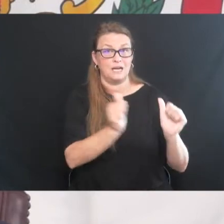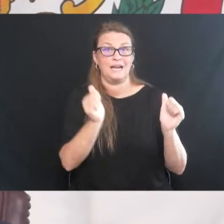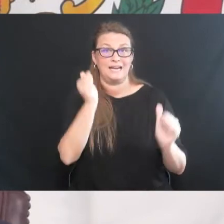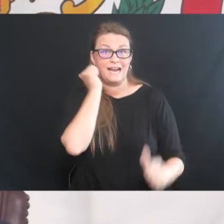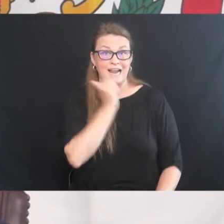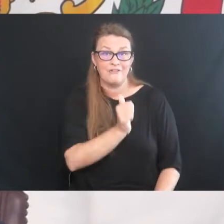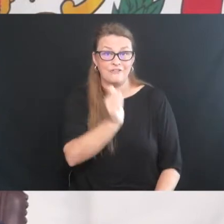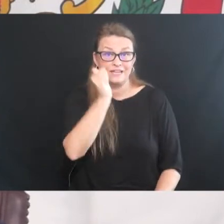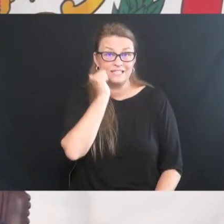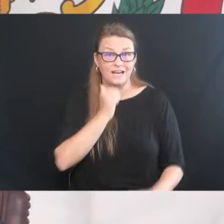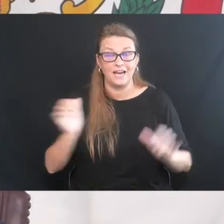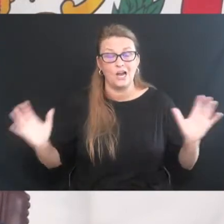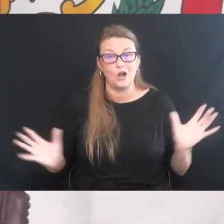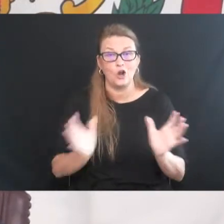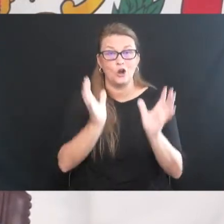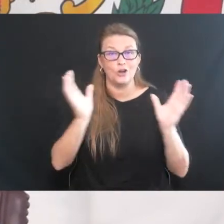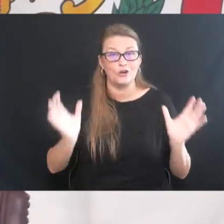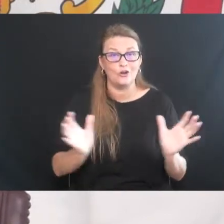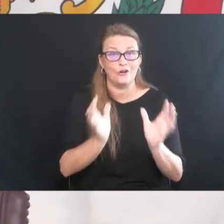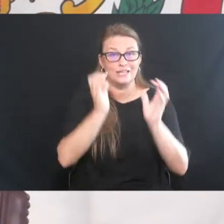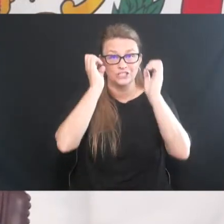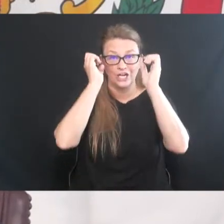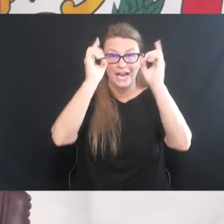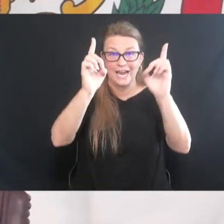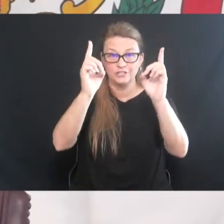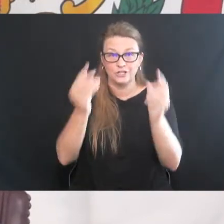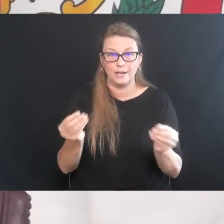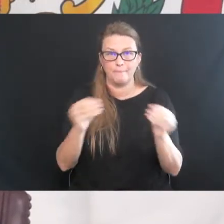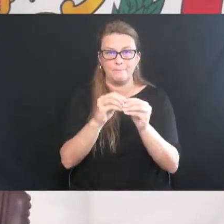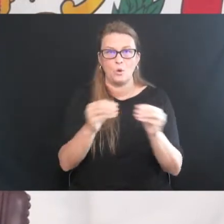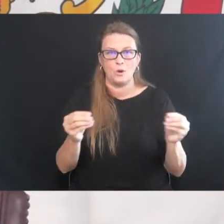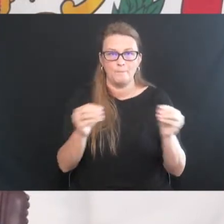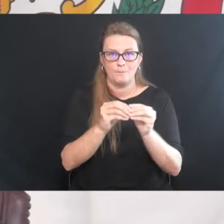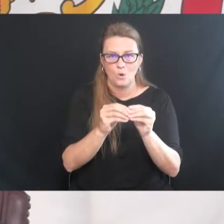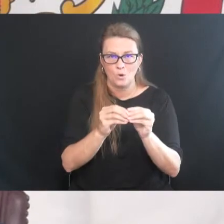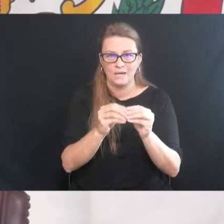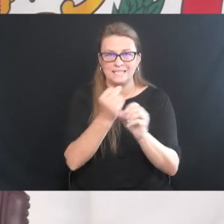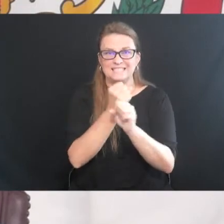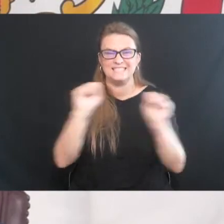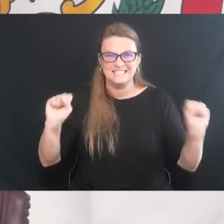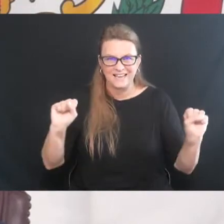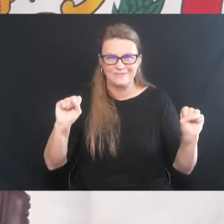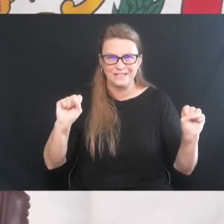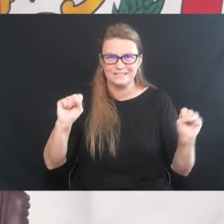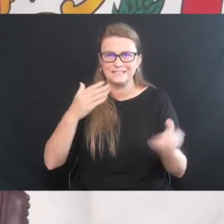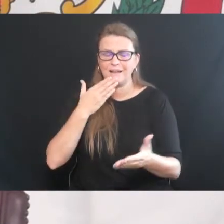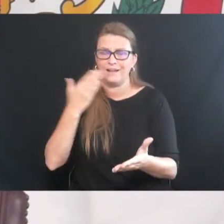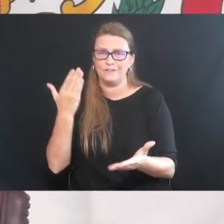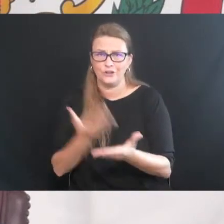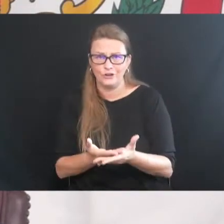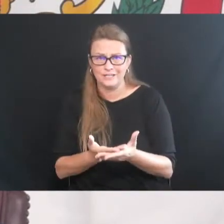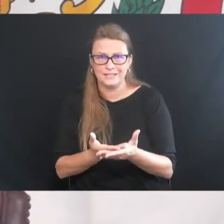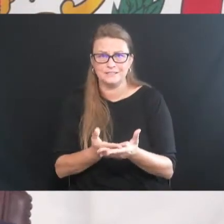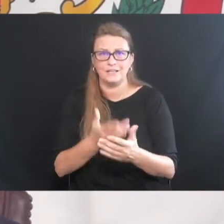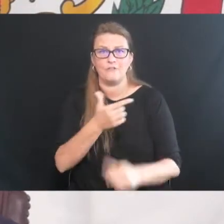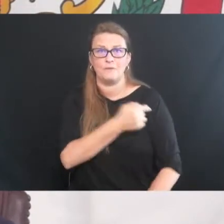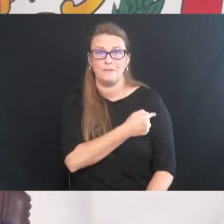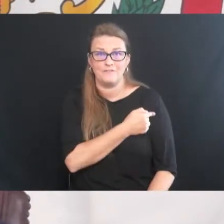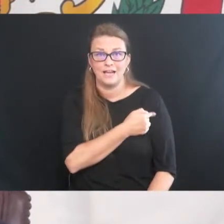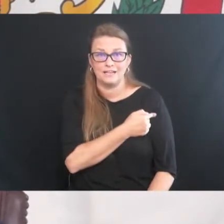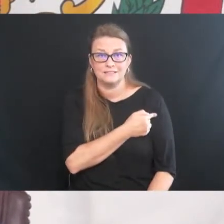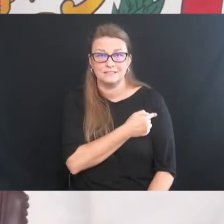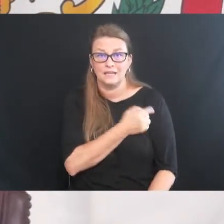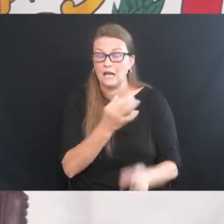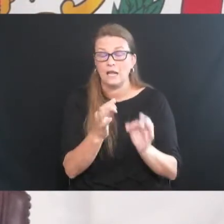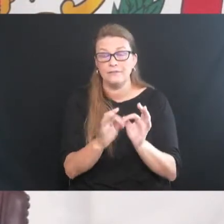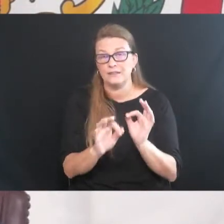encourage and educate more and more and more the safeness and the goodness about these vaccines, and the simple